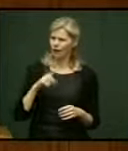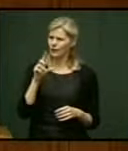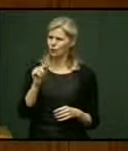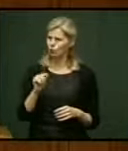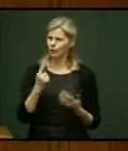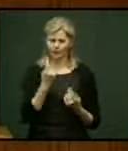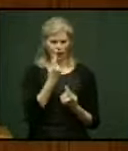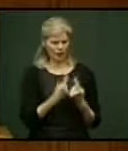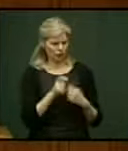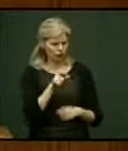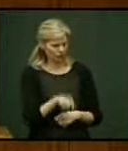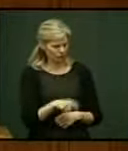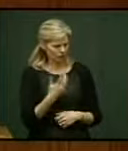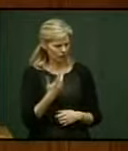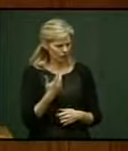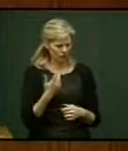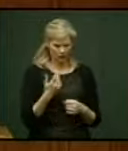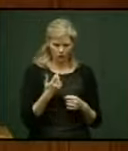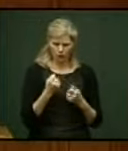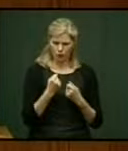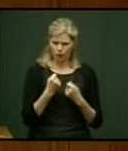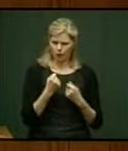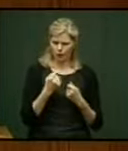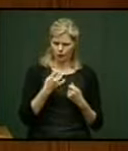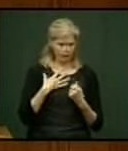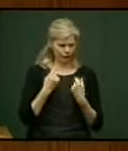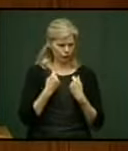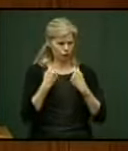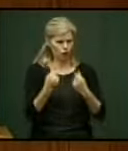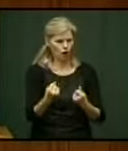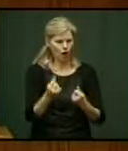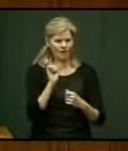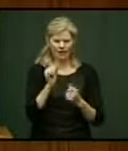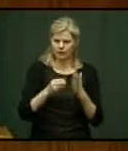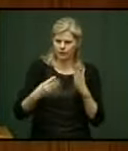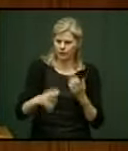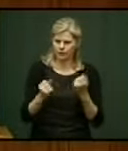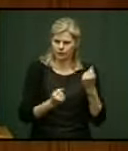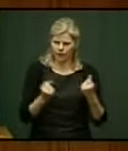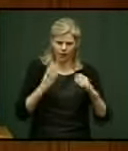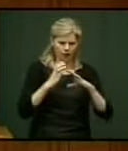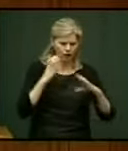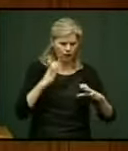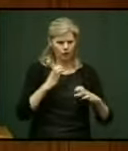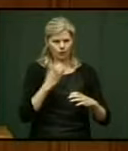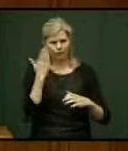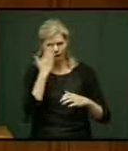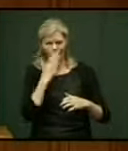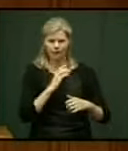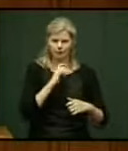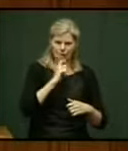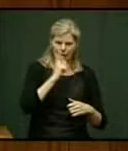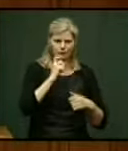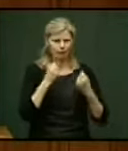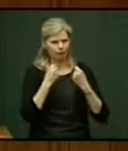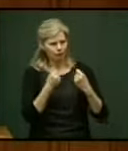have to make even very short trips in their own expensive two-ton box of glass and steel,